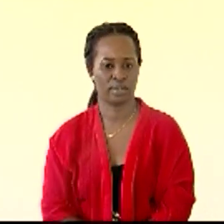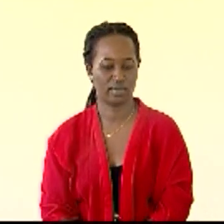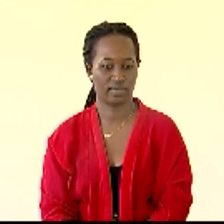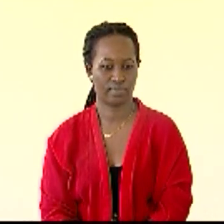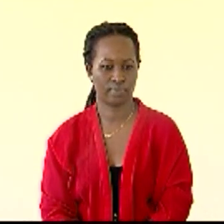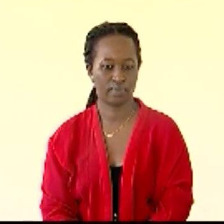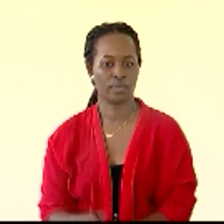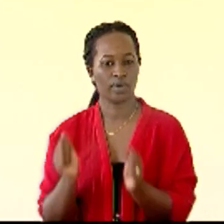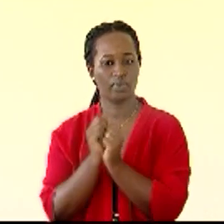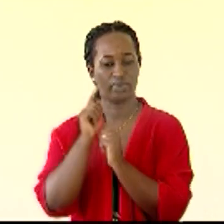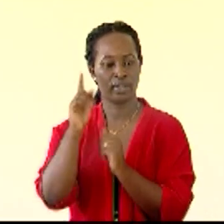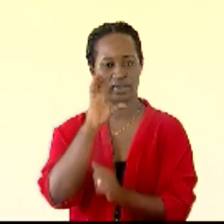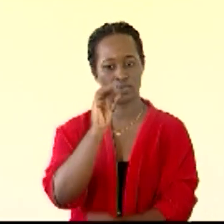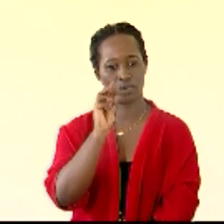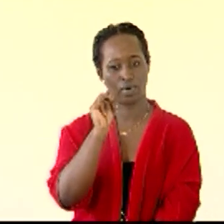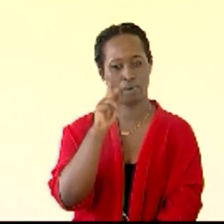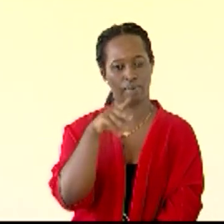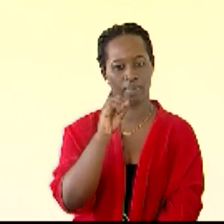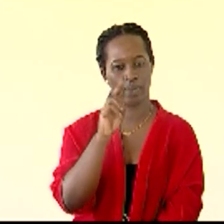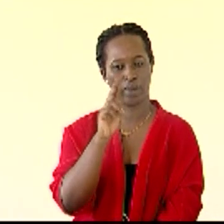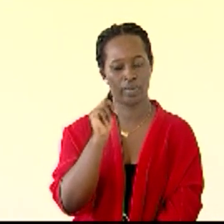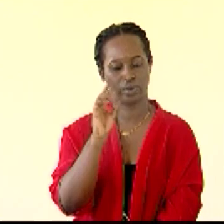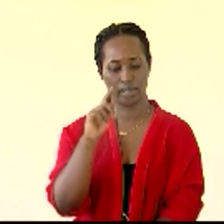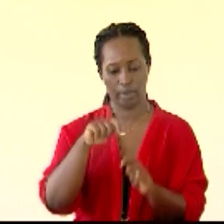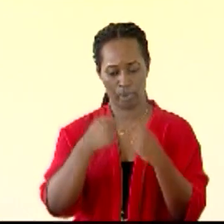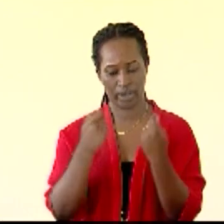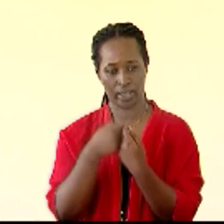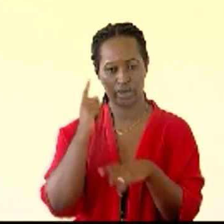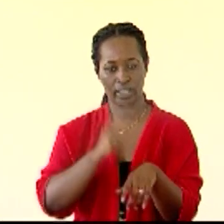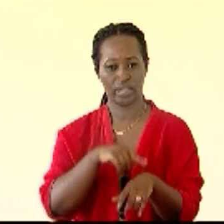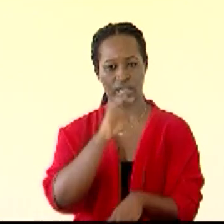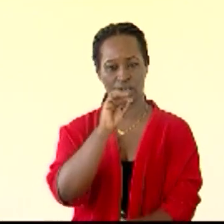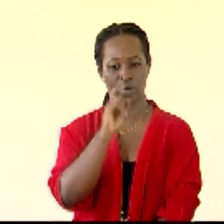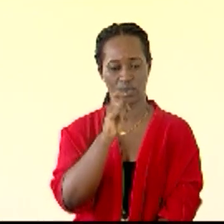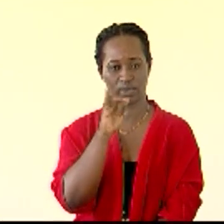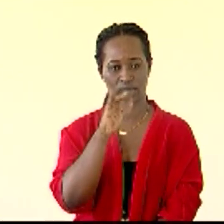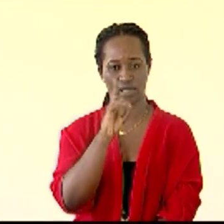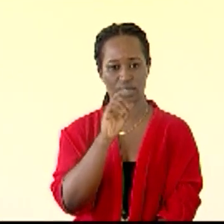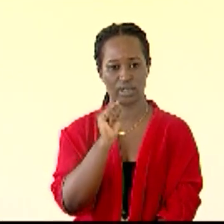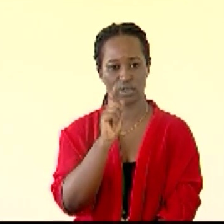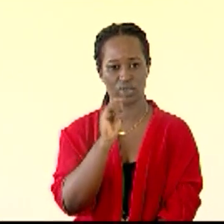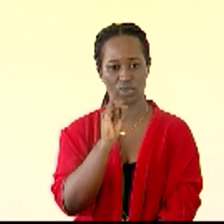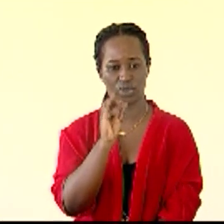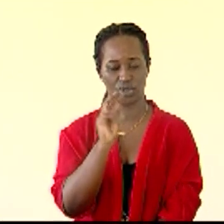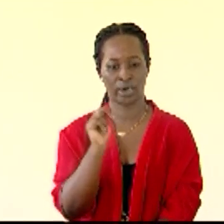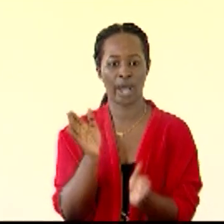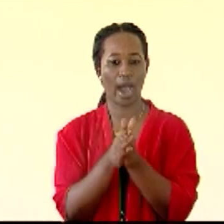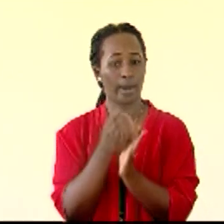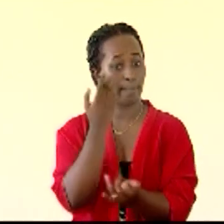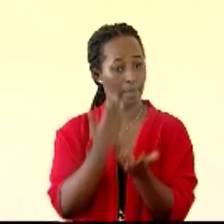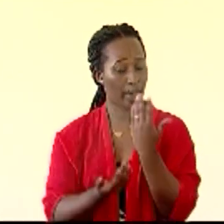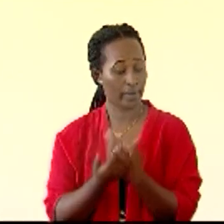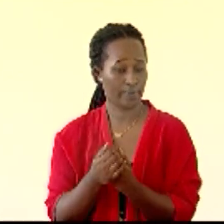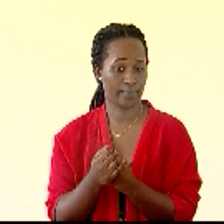Wouldn't these compounds most likely break down during oxidation and burning, simply respiration? Does